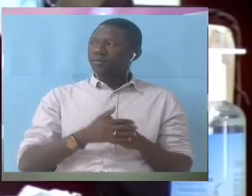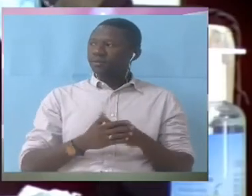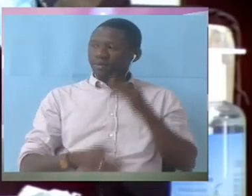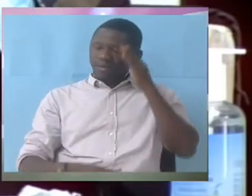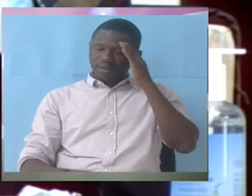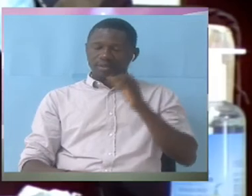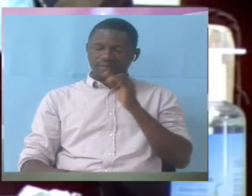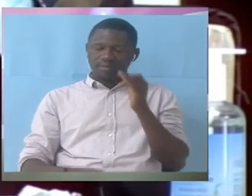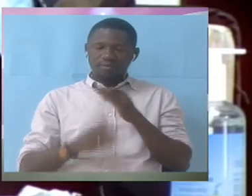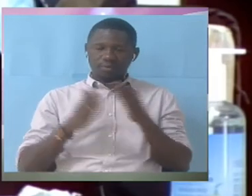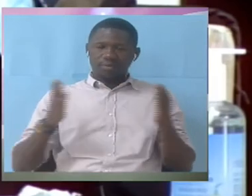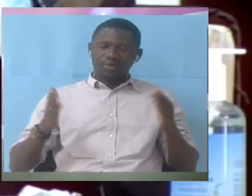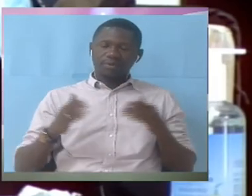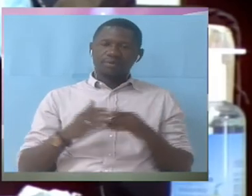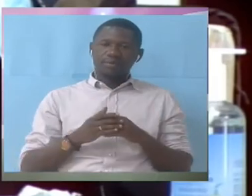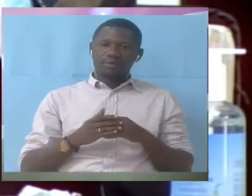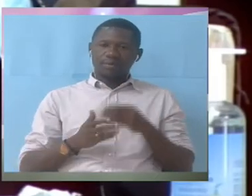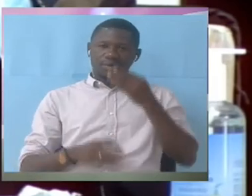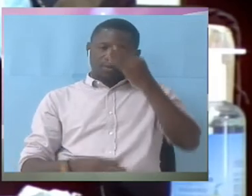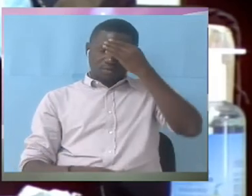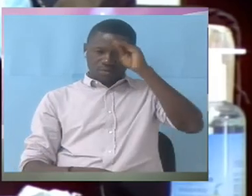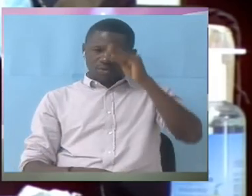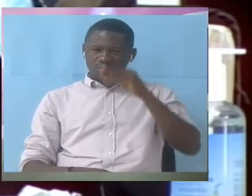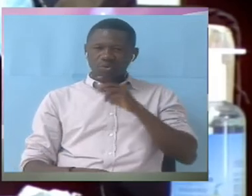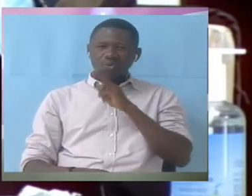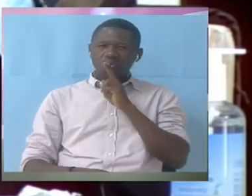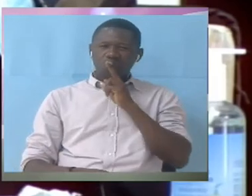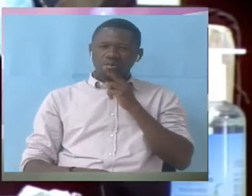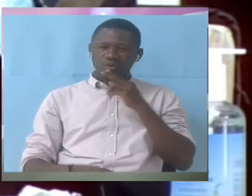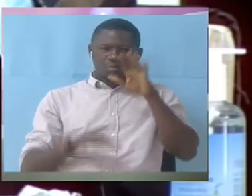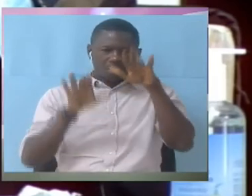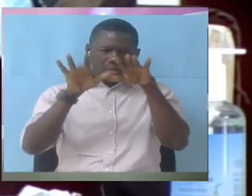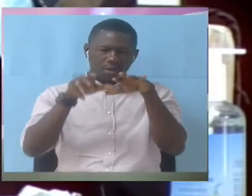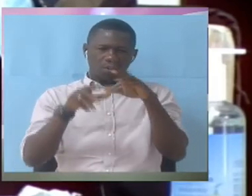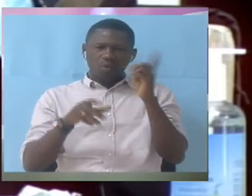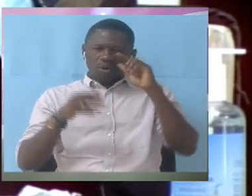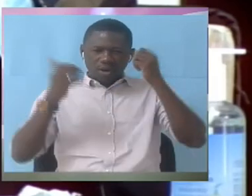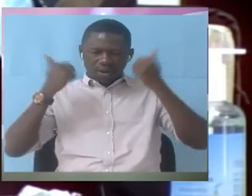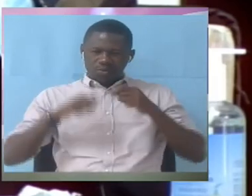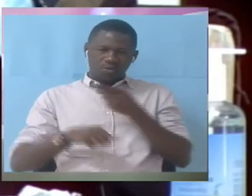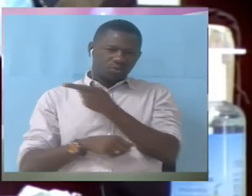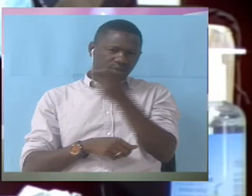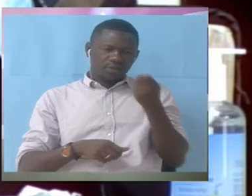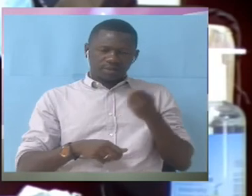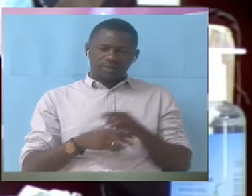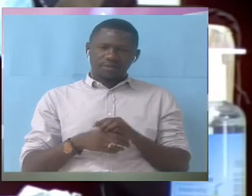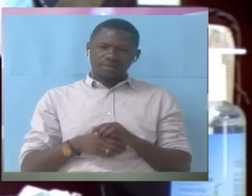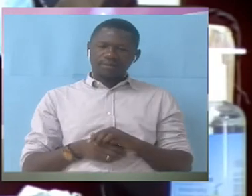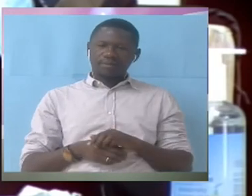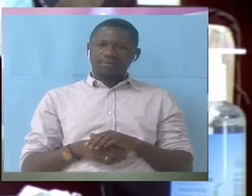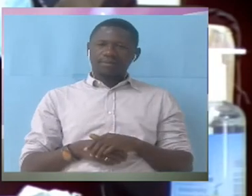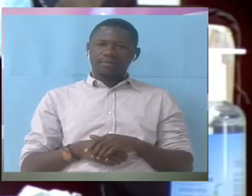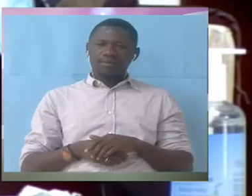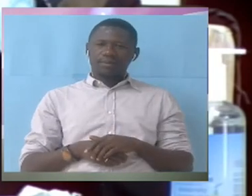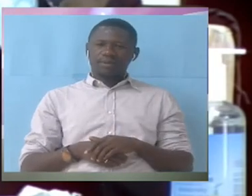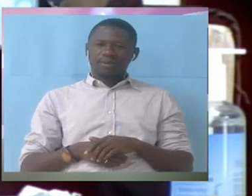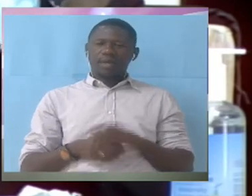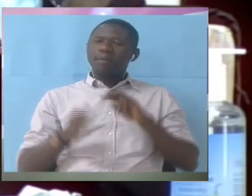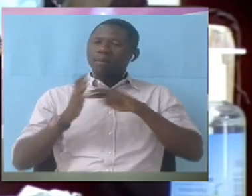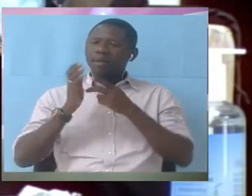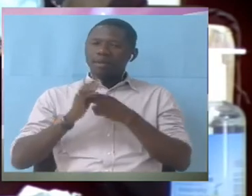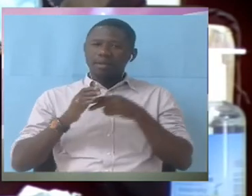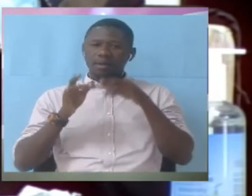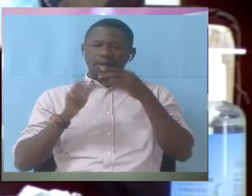Thank you very much indeed. Boys, ñuko doon ñaawal. Whatever happened to them? Sorry. The boys who were